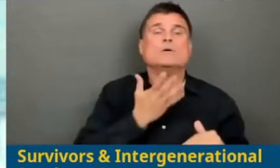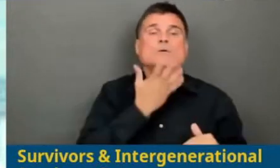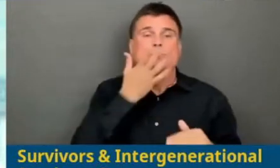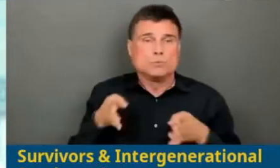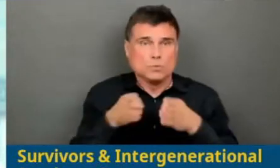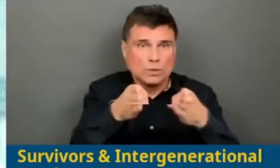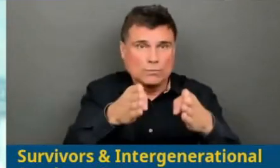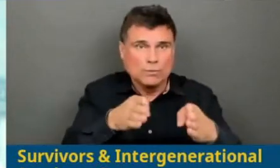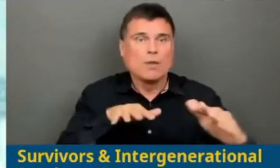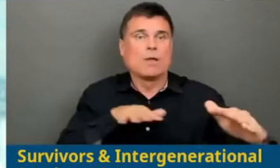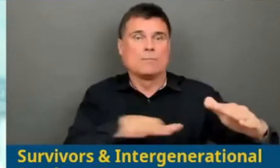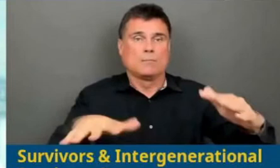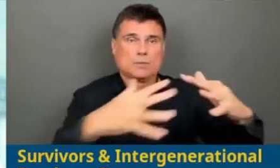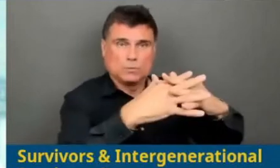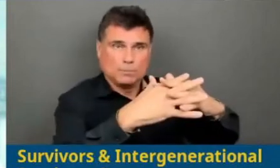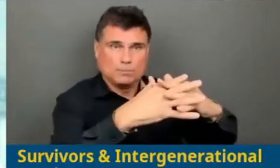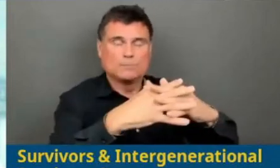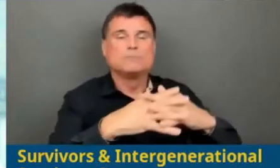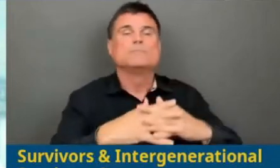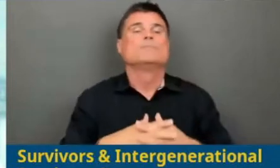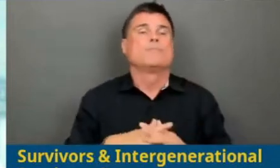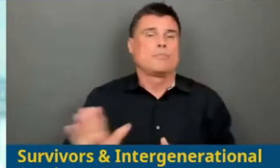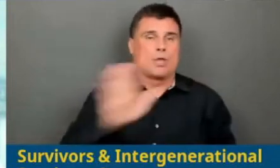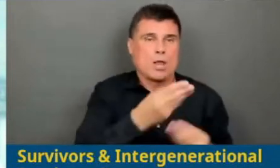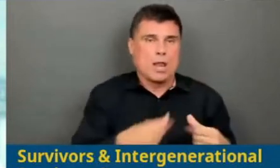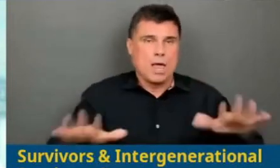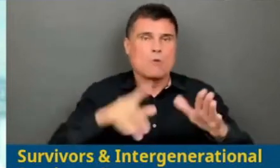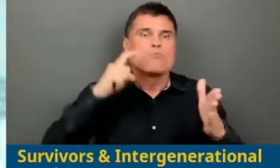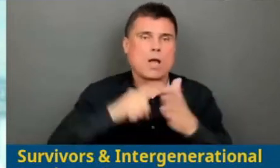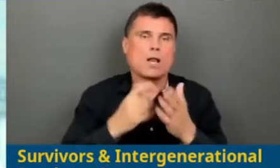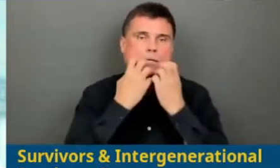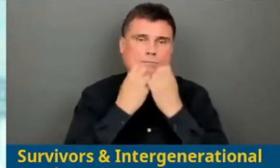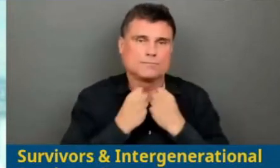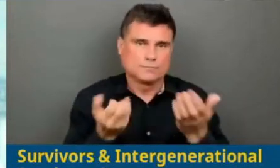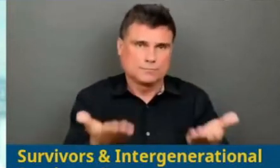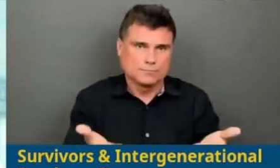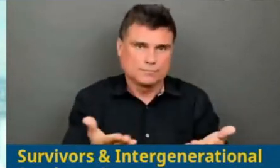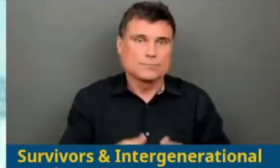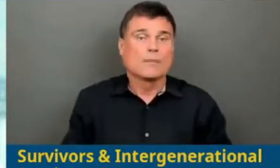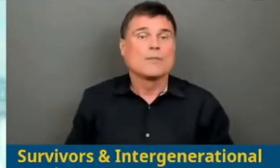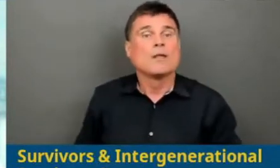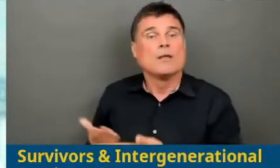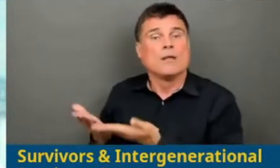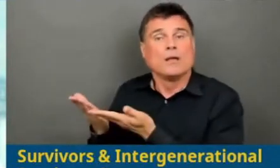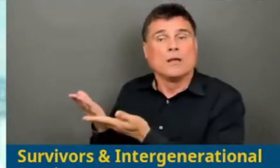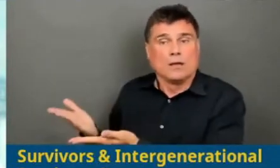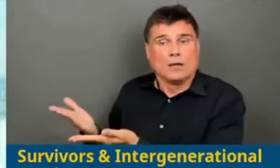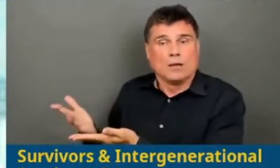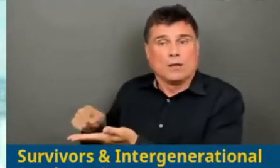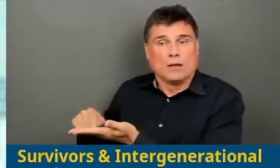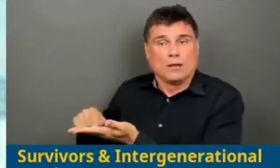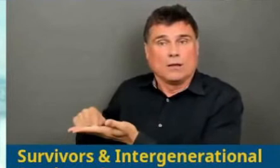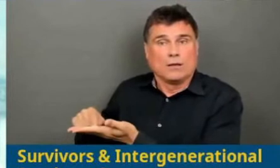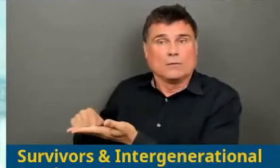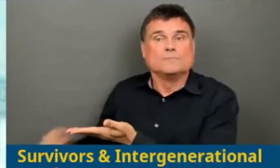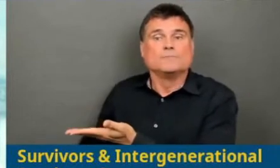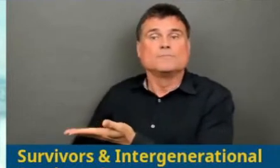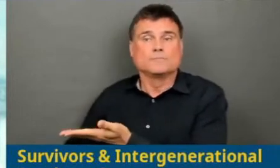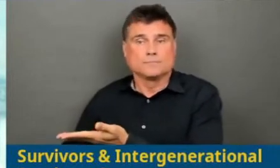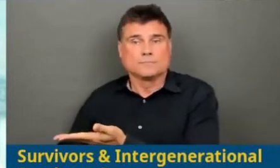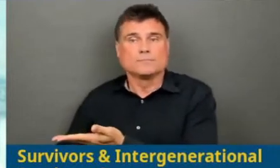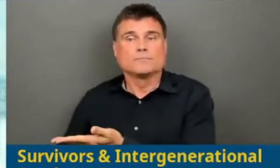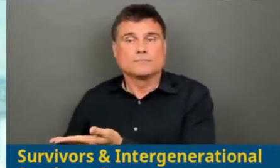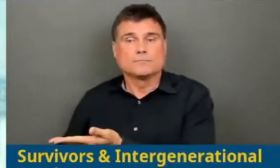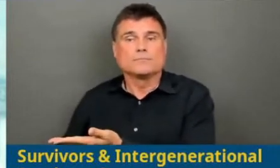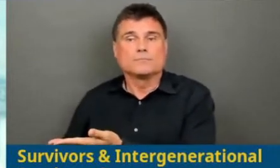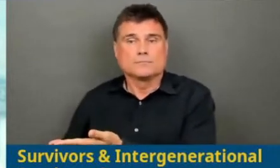And I want to acknowledge with me, I have Charlene Billow, former chair of the First Nation Health Council. Thanks everyone for joining,